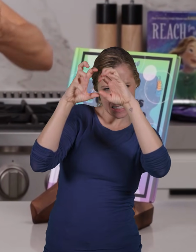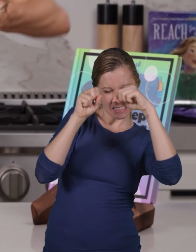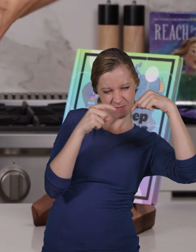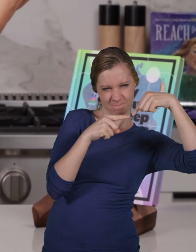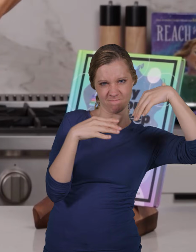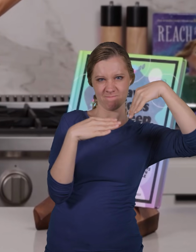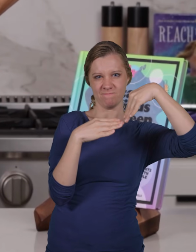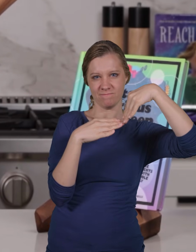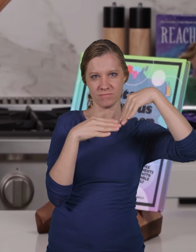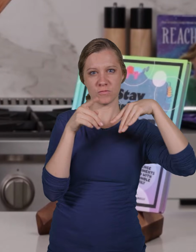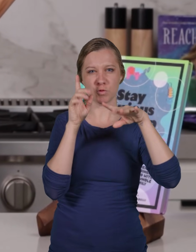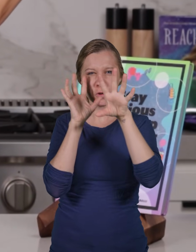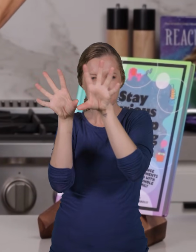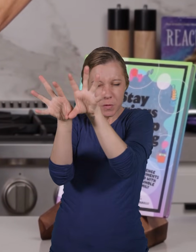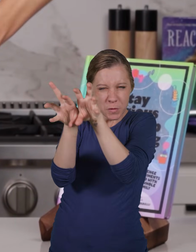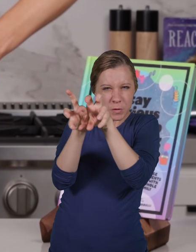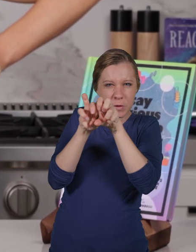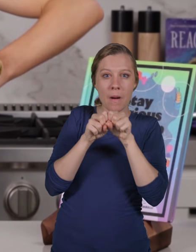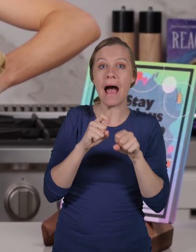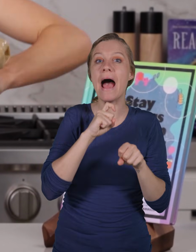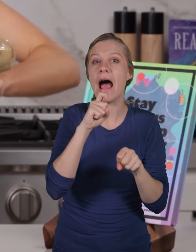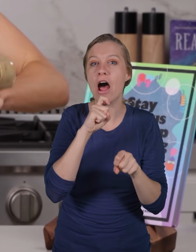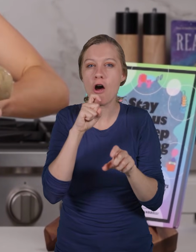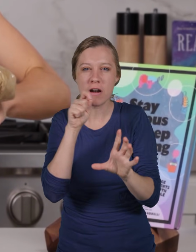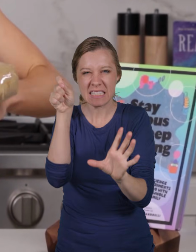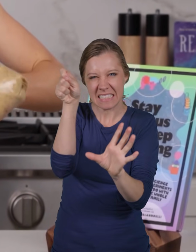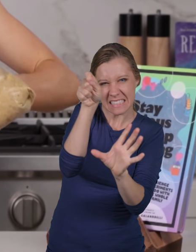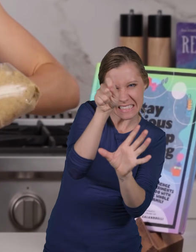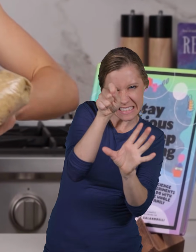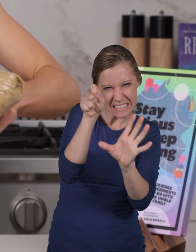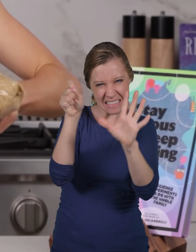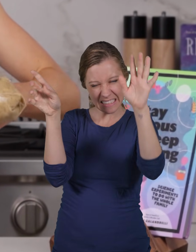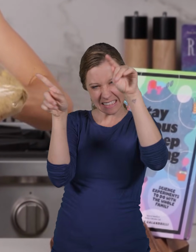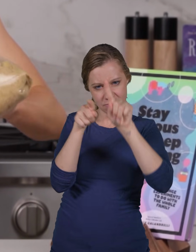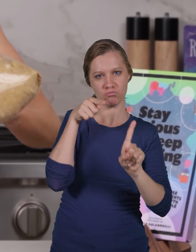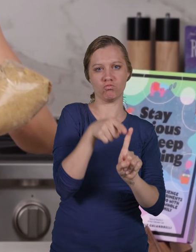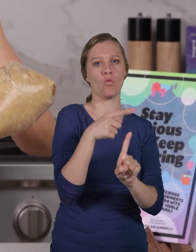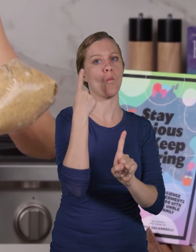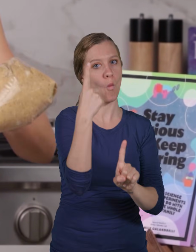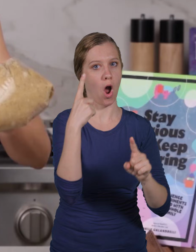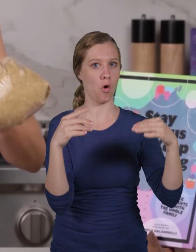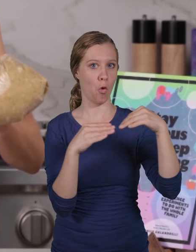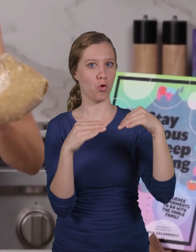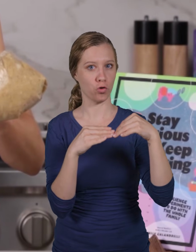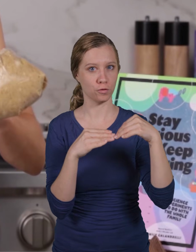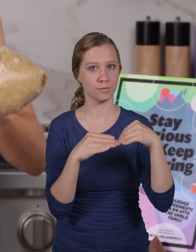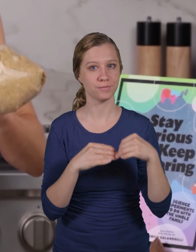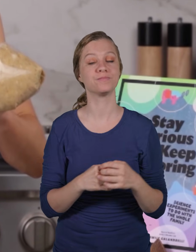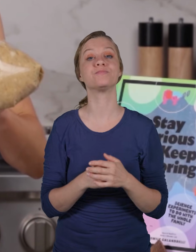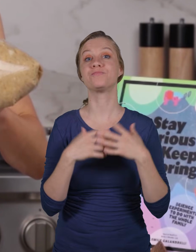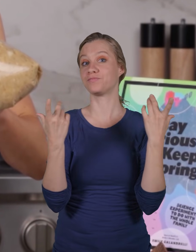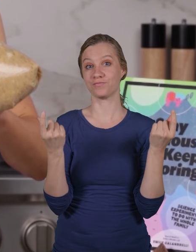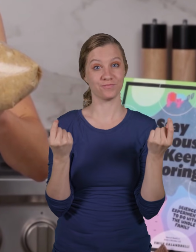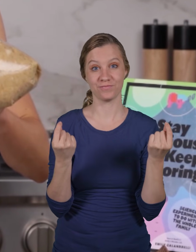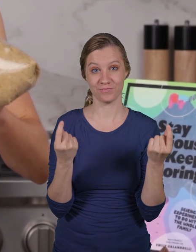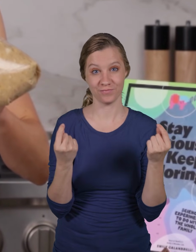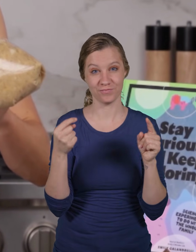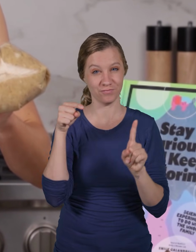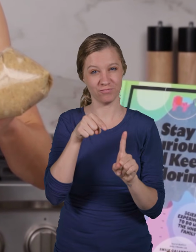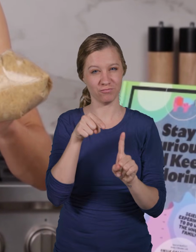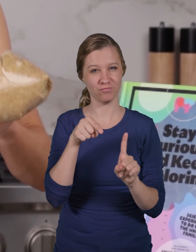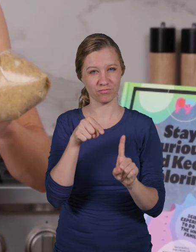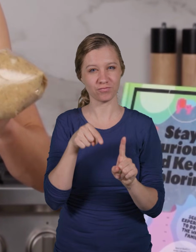the bag. So we are going to direct as much iron as possible to one of the corners of the bag. So I'm just gonna start